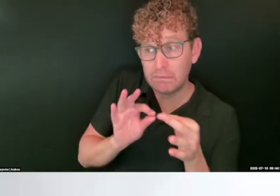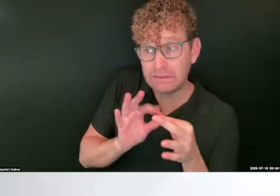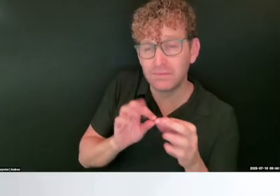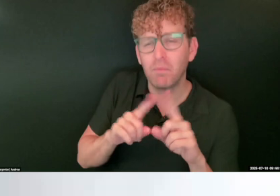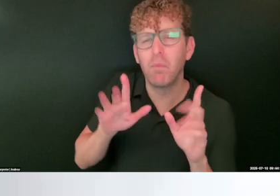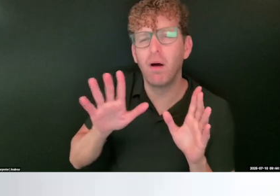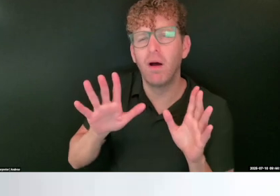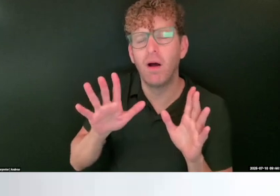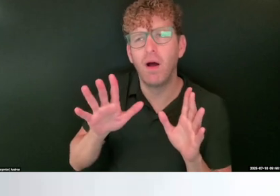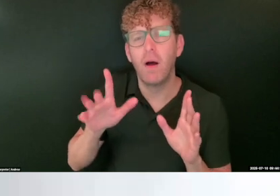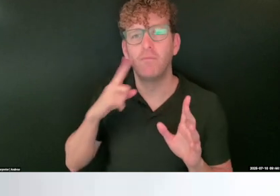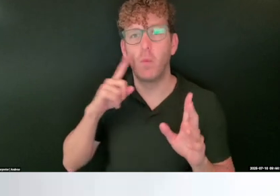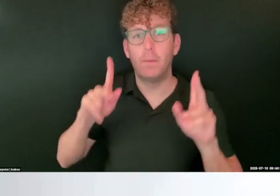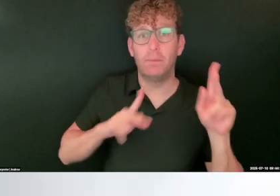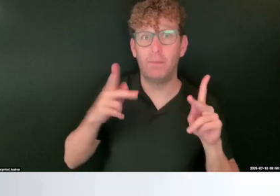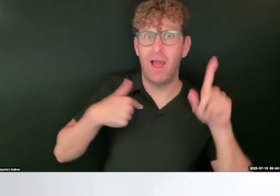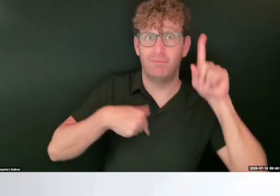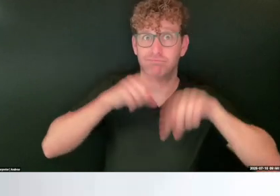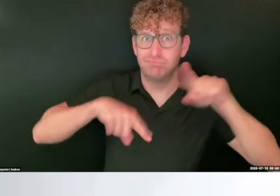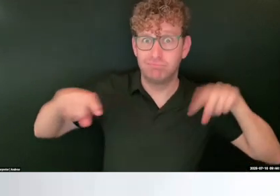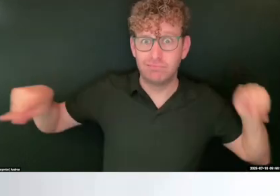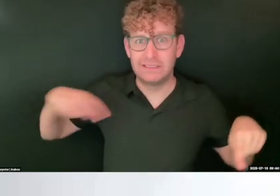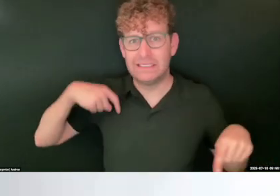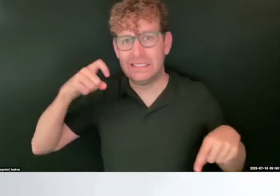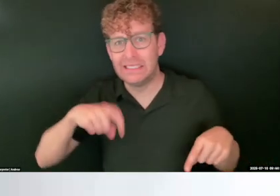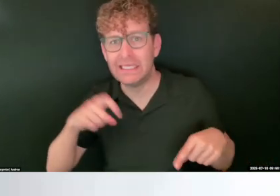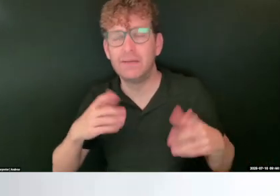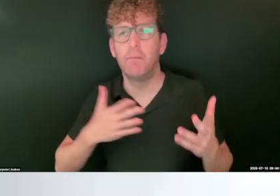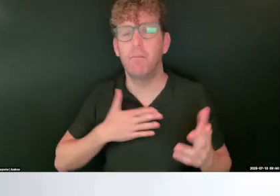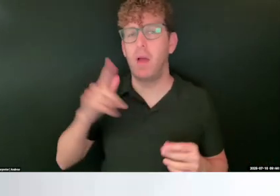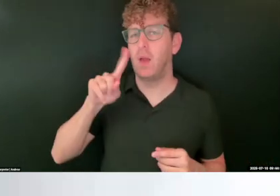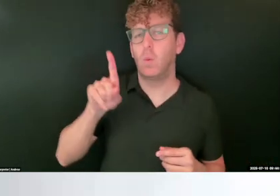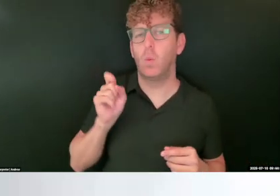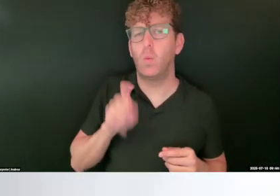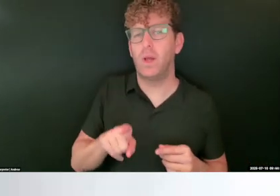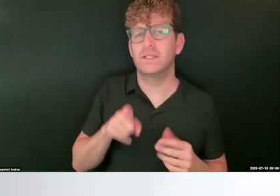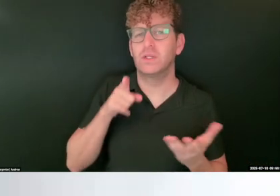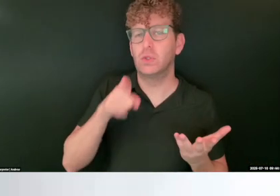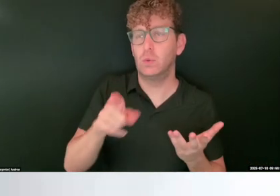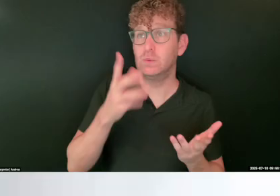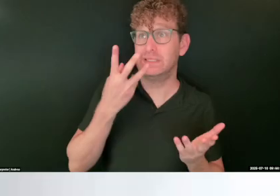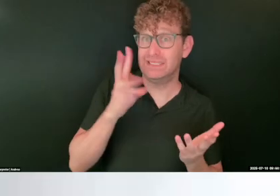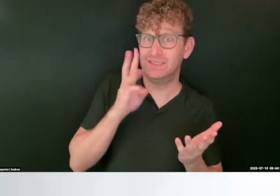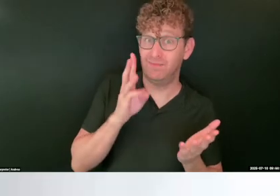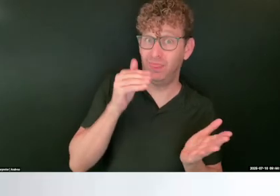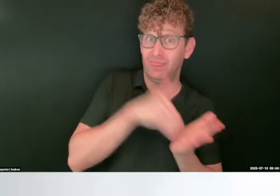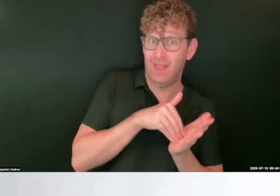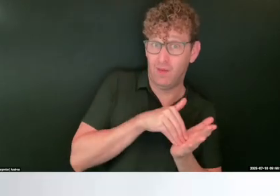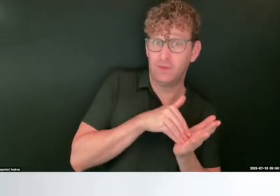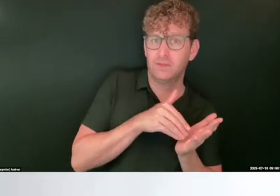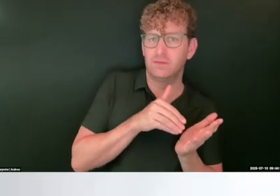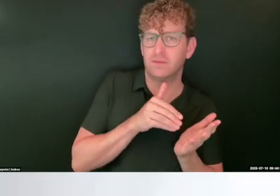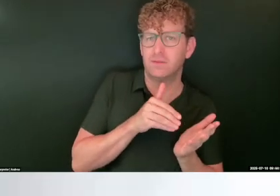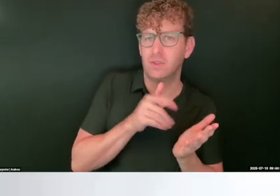what you're saying when it comes to, folks have varying needs and whatnot, but I guess my question is that 16,000 that you've estimated is going